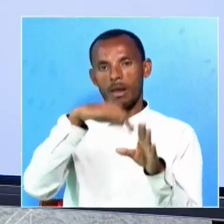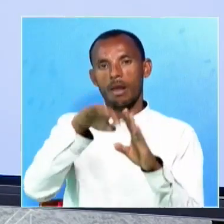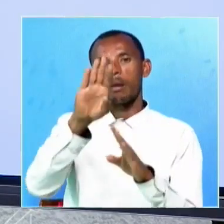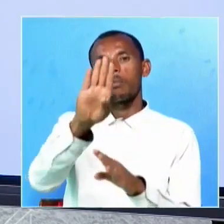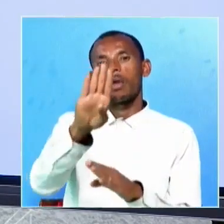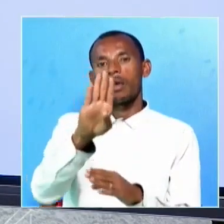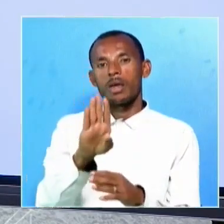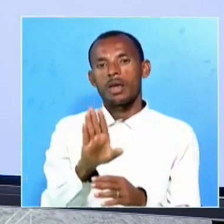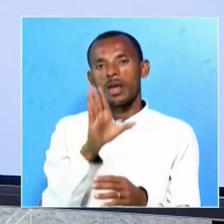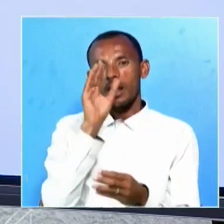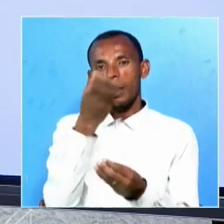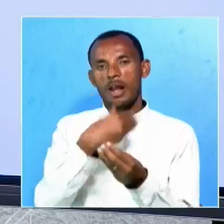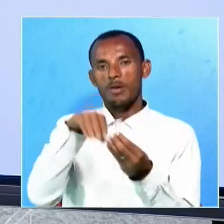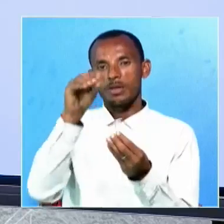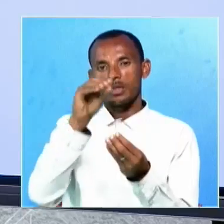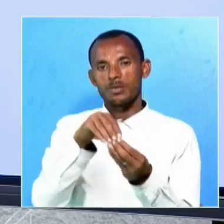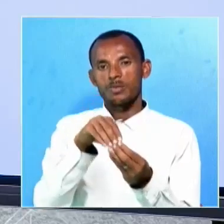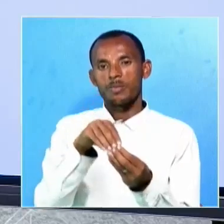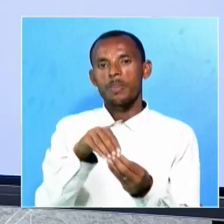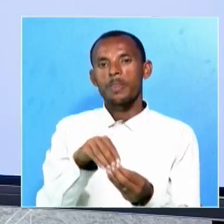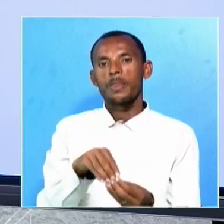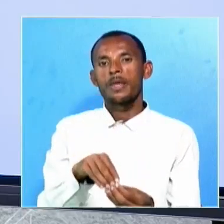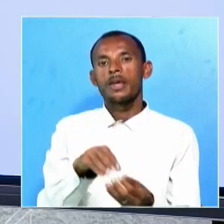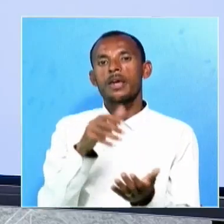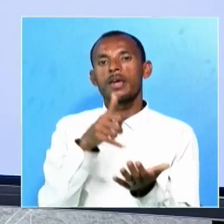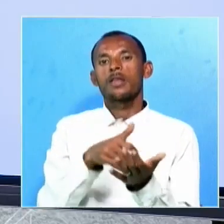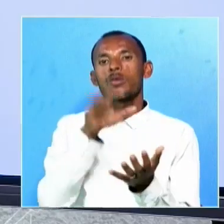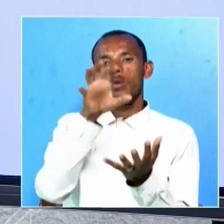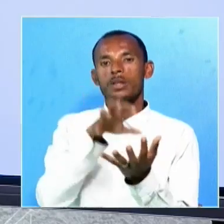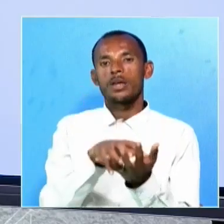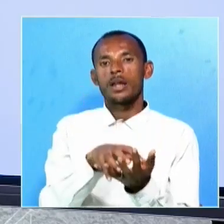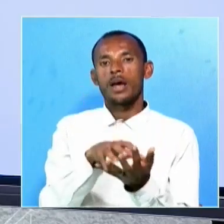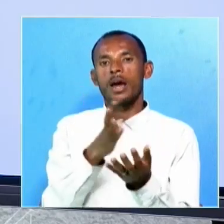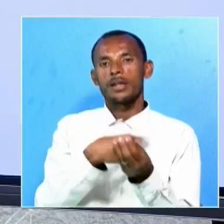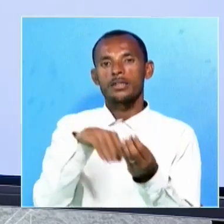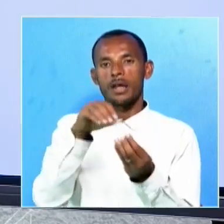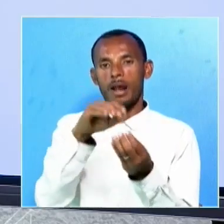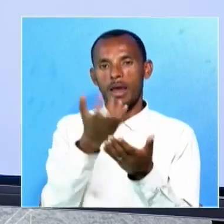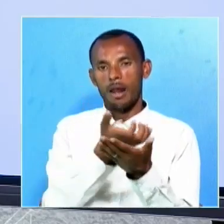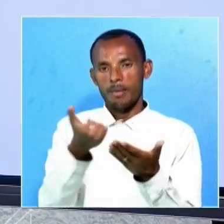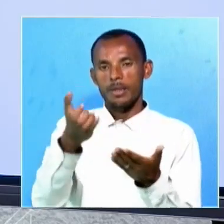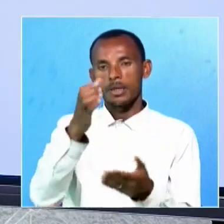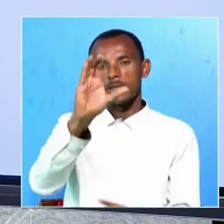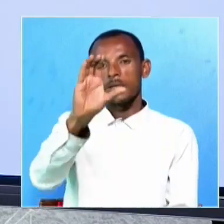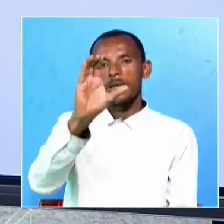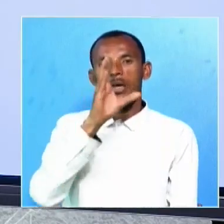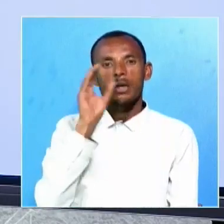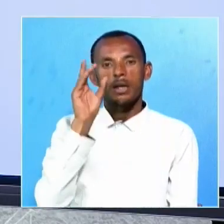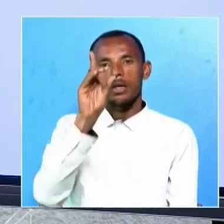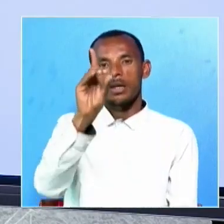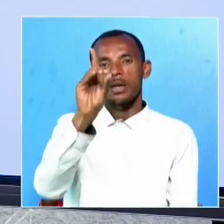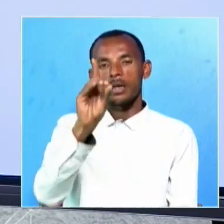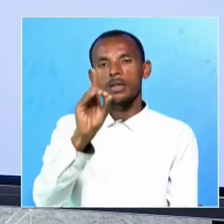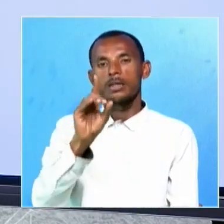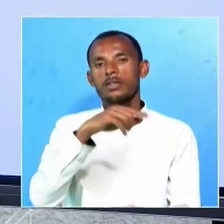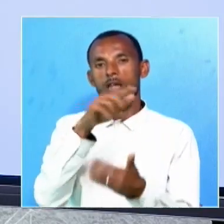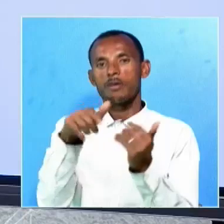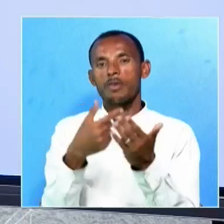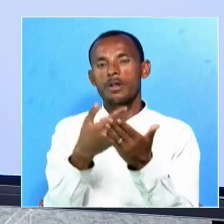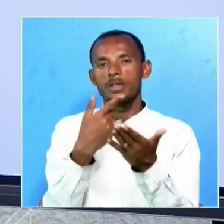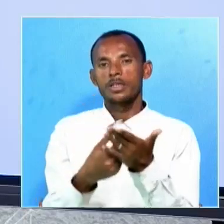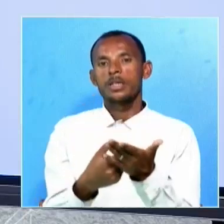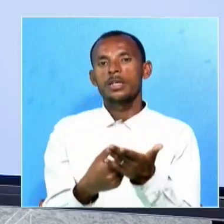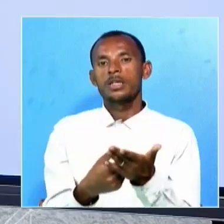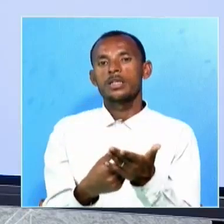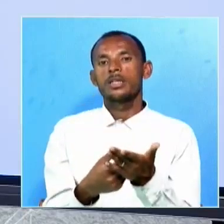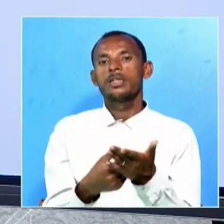In addition to that, it contains additional elements C and D. Therefore, this set is